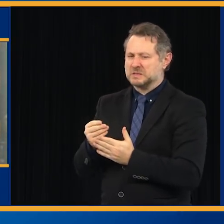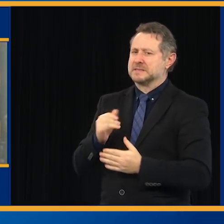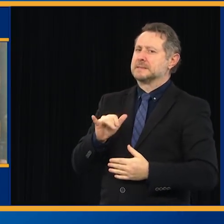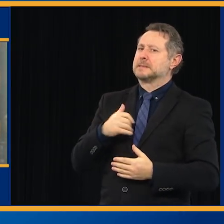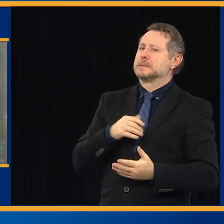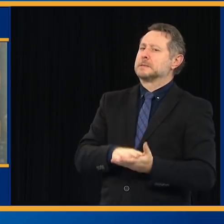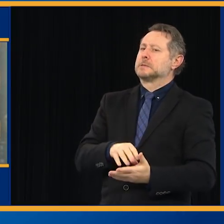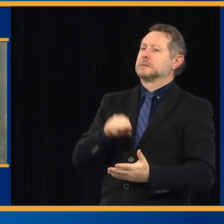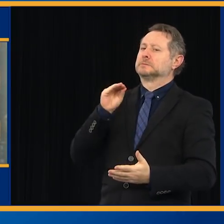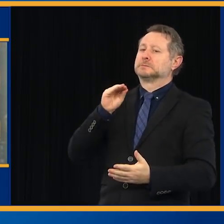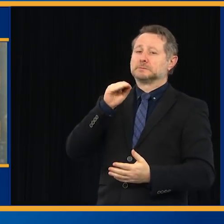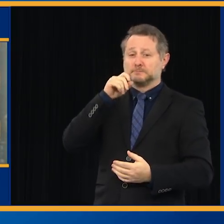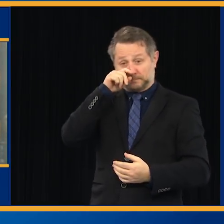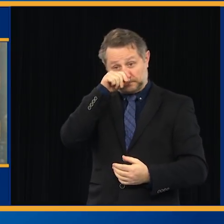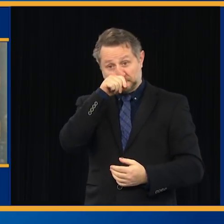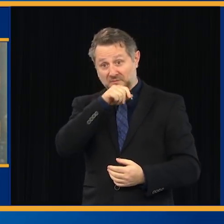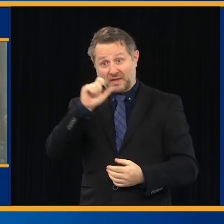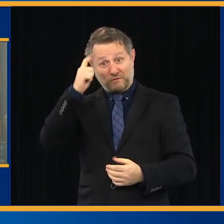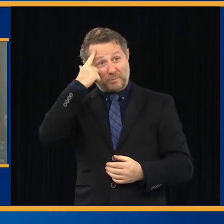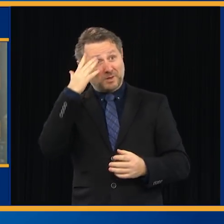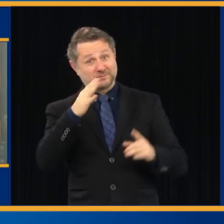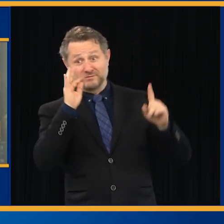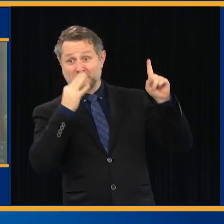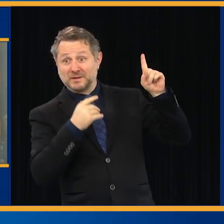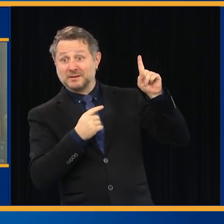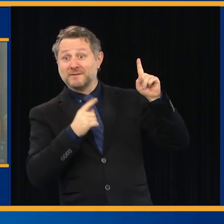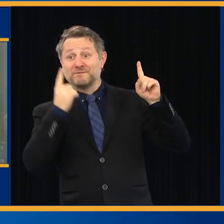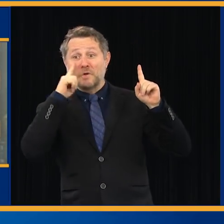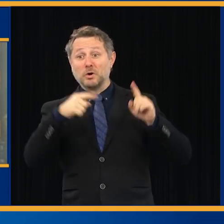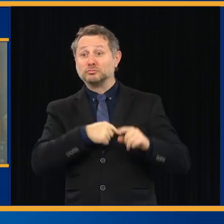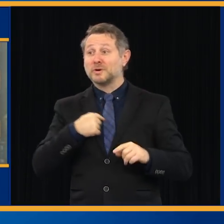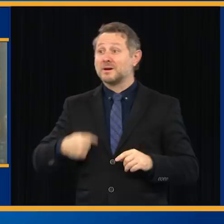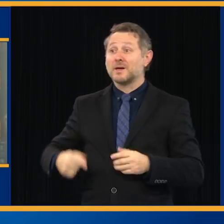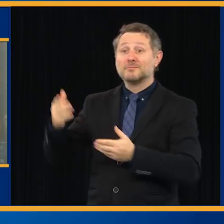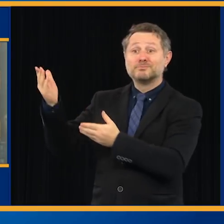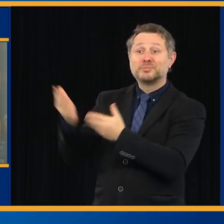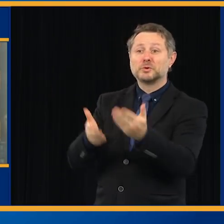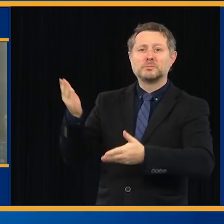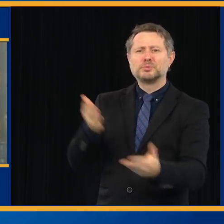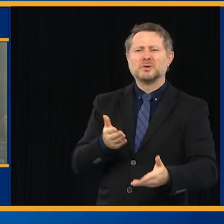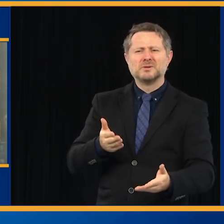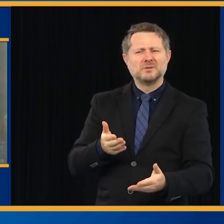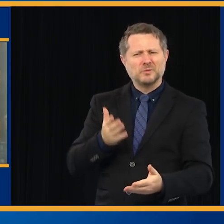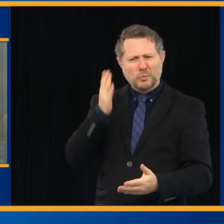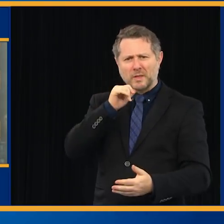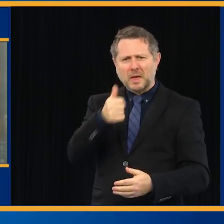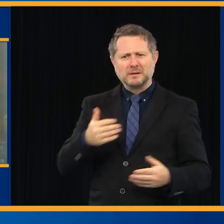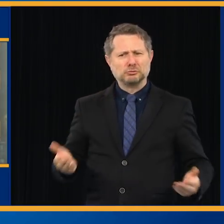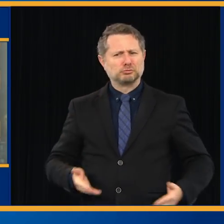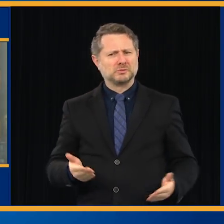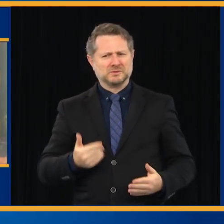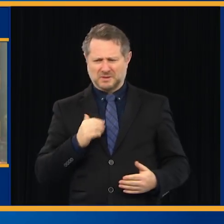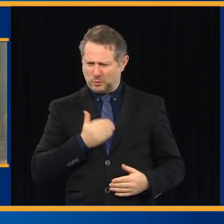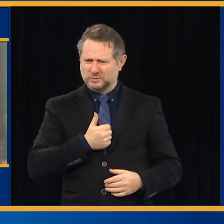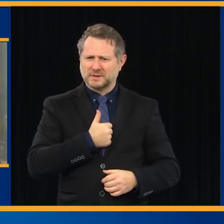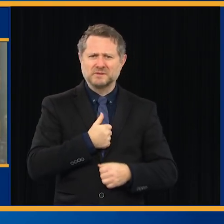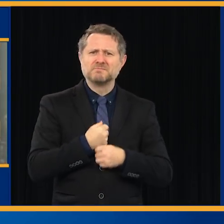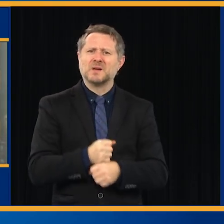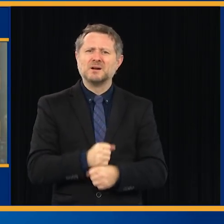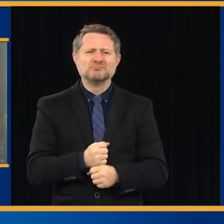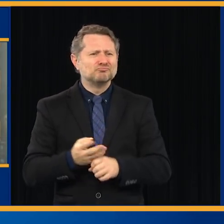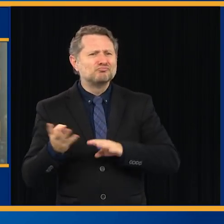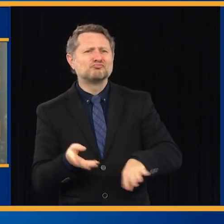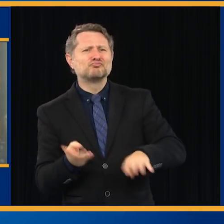for the national stockpile. We can wait for that plane to land from China. Let's see what we can do ourselves. And as you point out, we're much